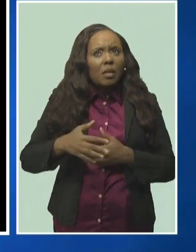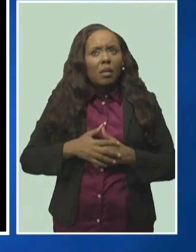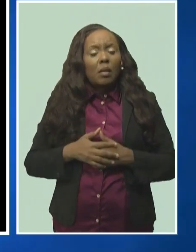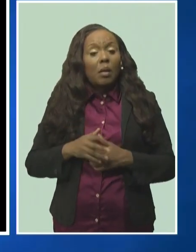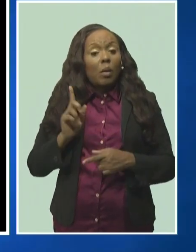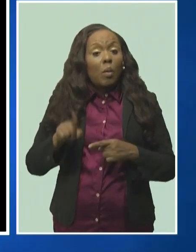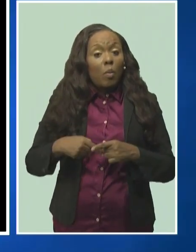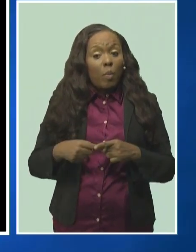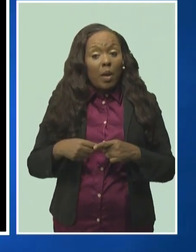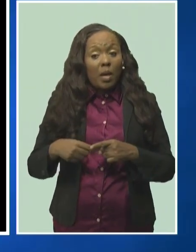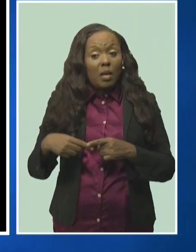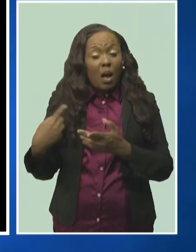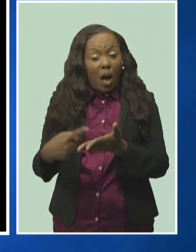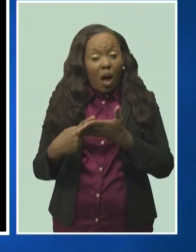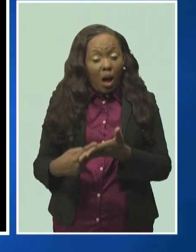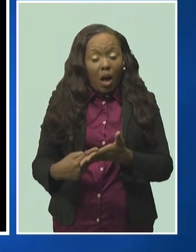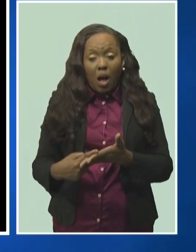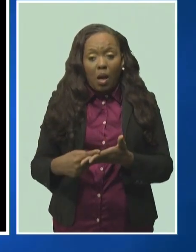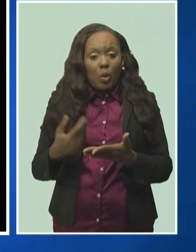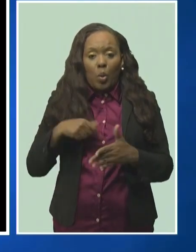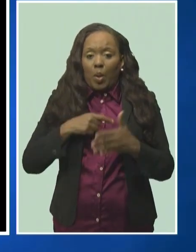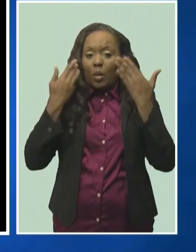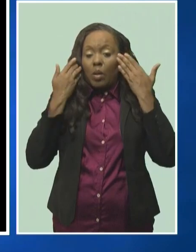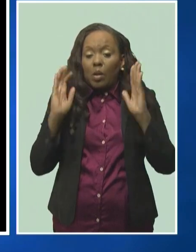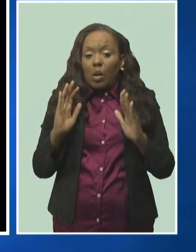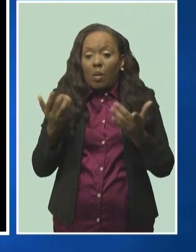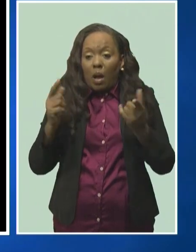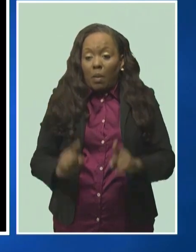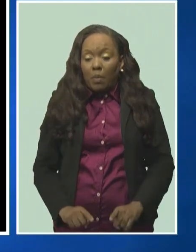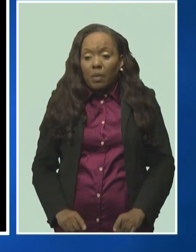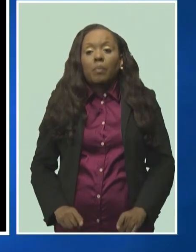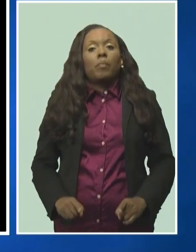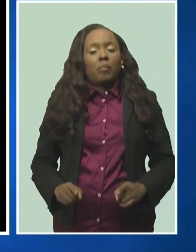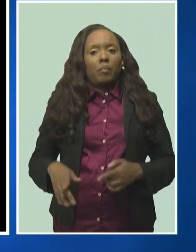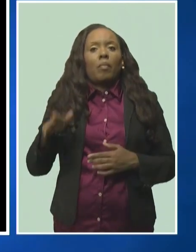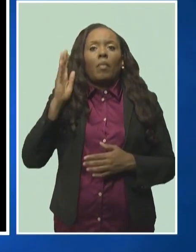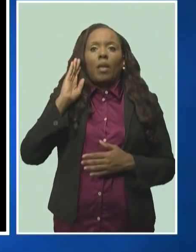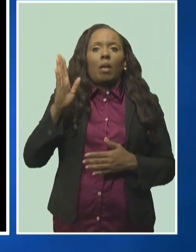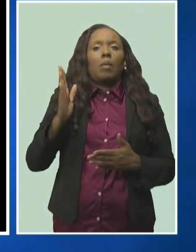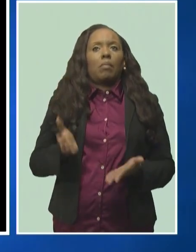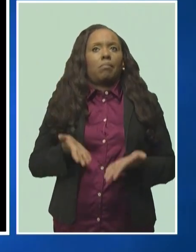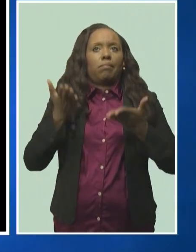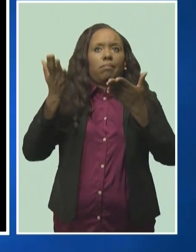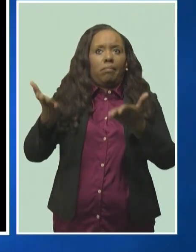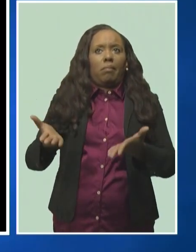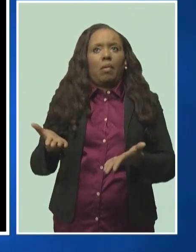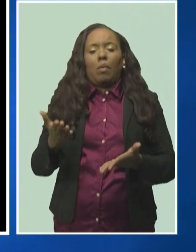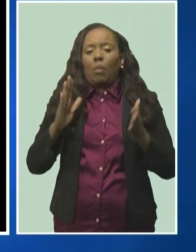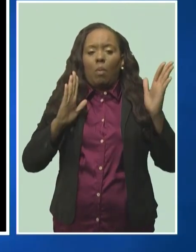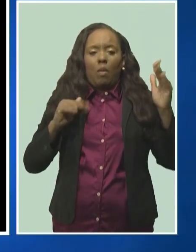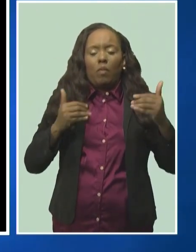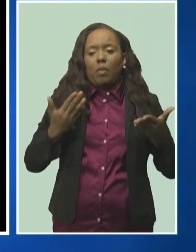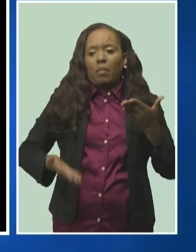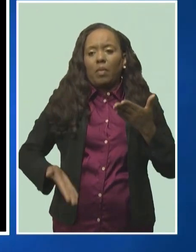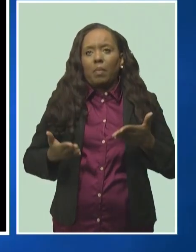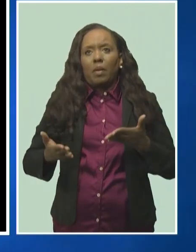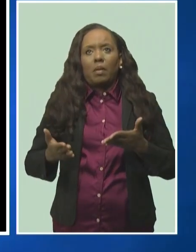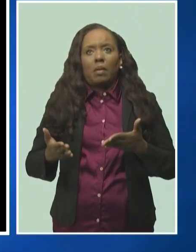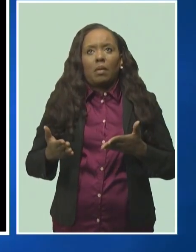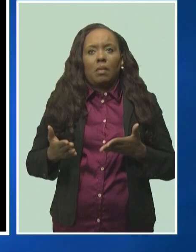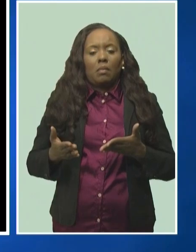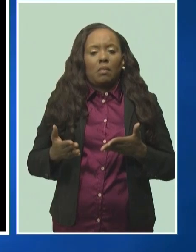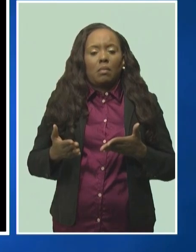the outcome of the case, we can't prejudge it, they'll come back and look at the substantive matter. Hopefully, I would say by the end of next year, or